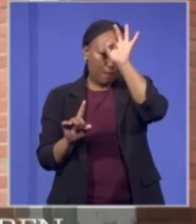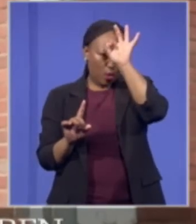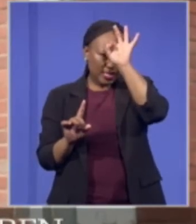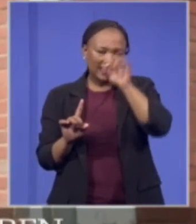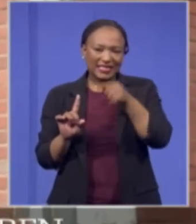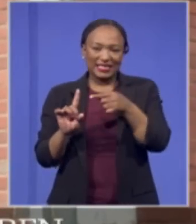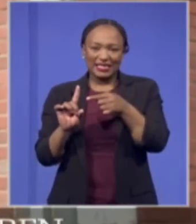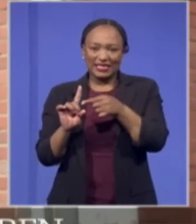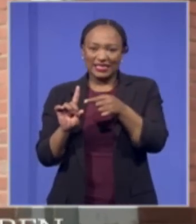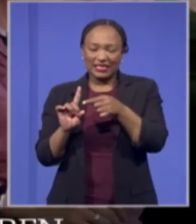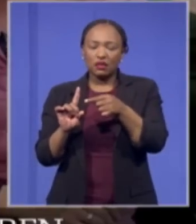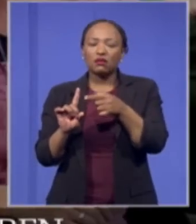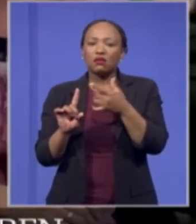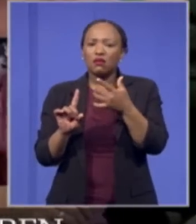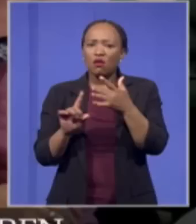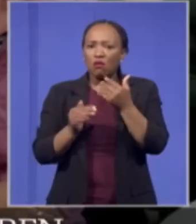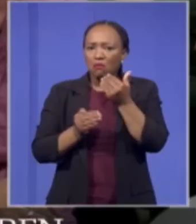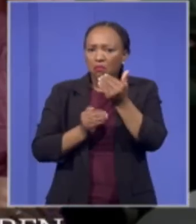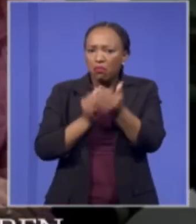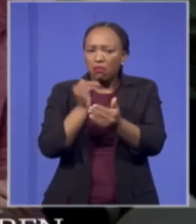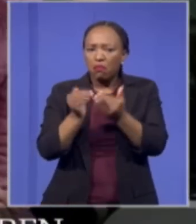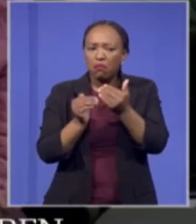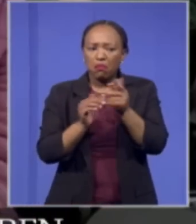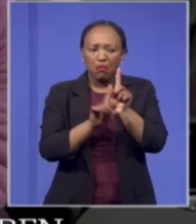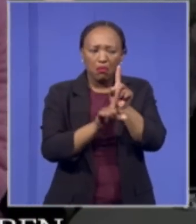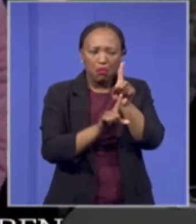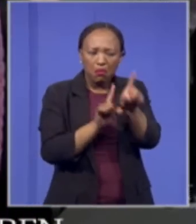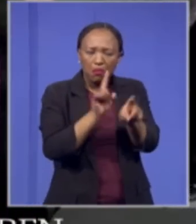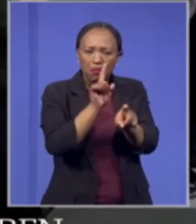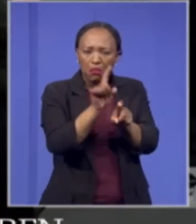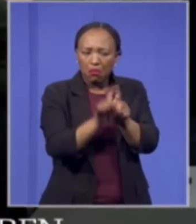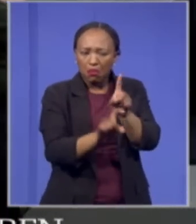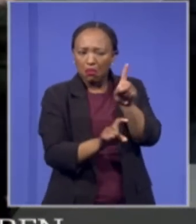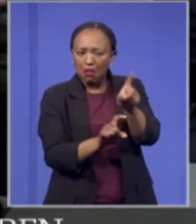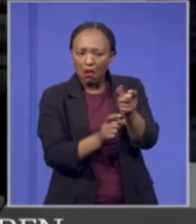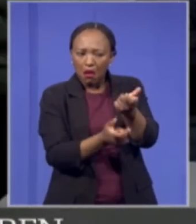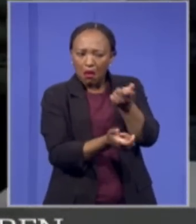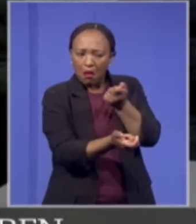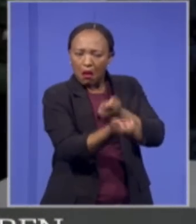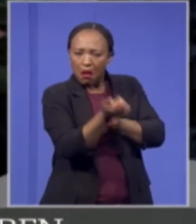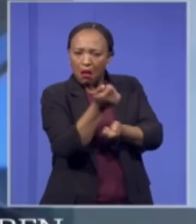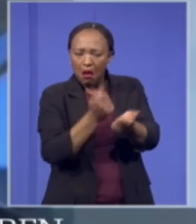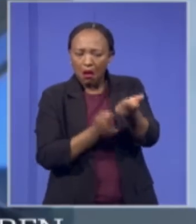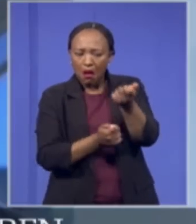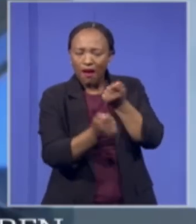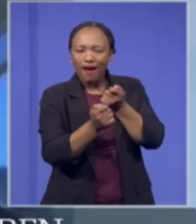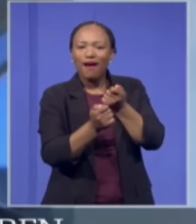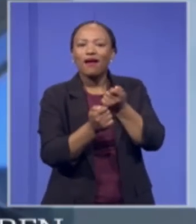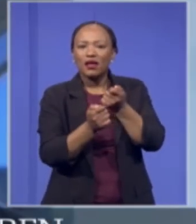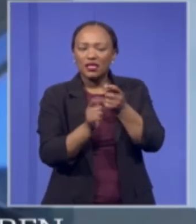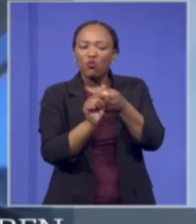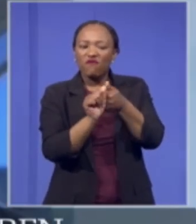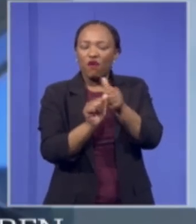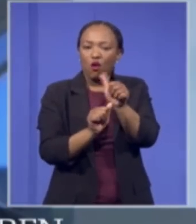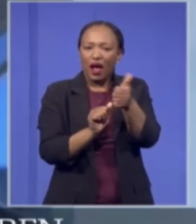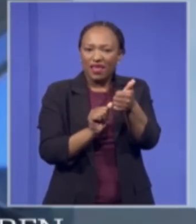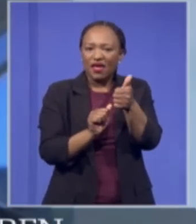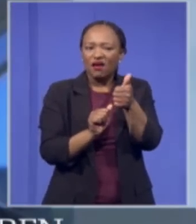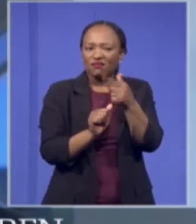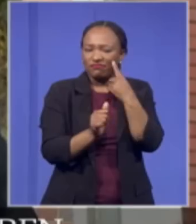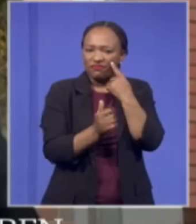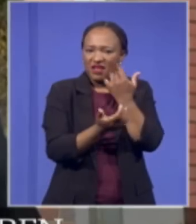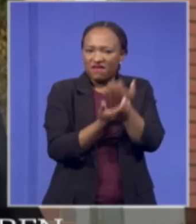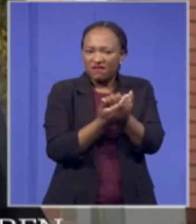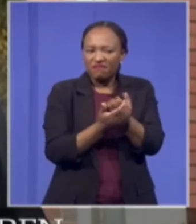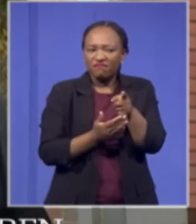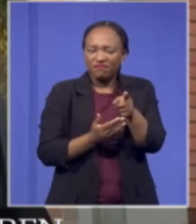can confirm that through the process of interrogating and questioning him and also following some leads, they took a decision that they were